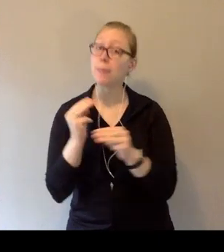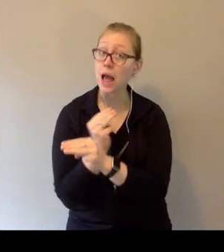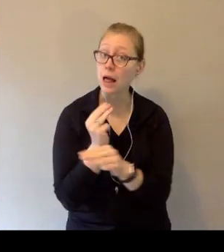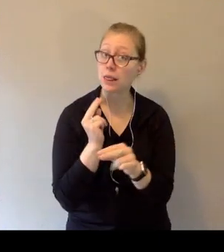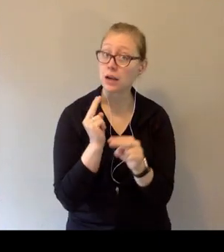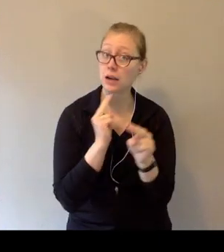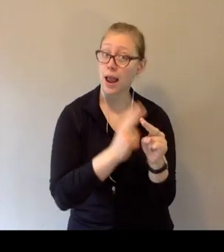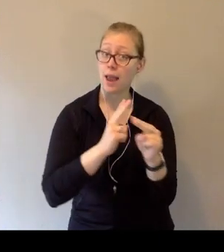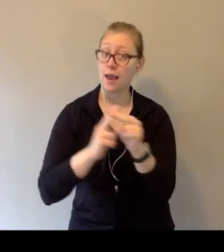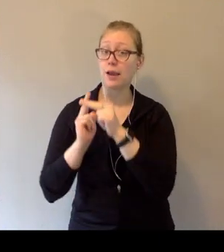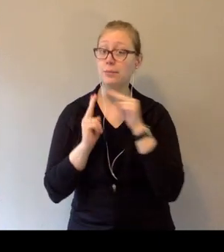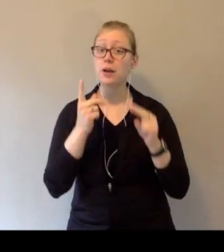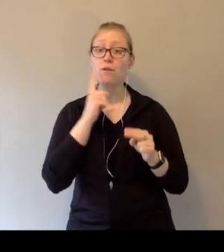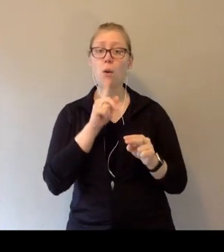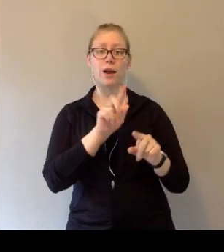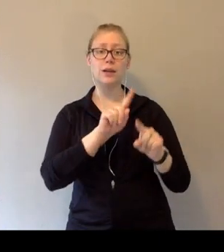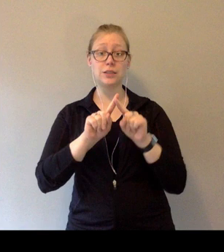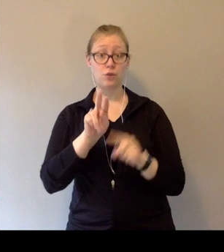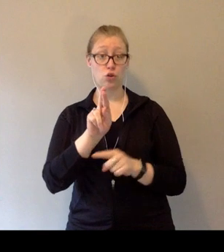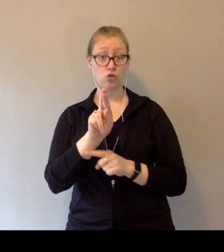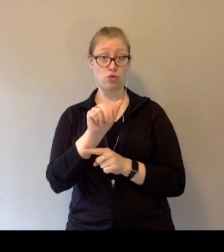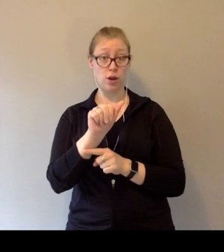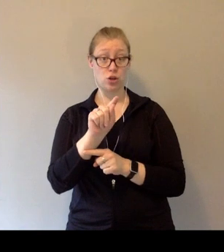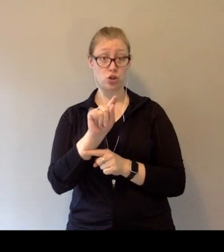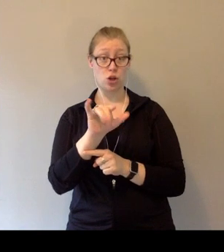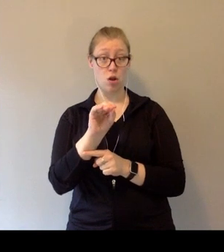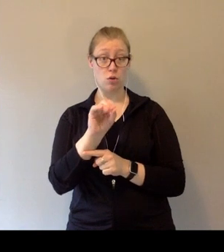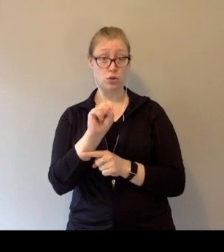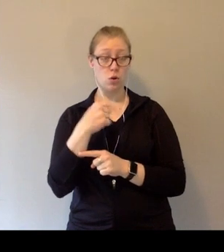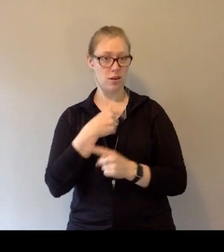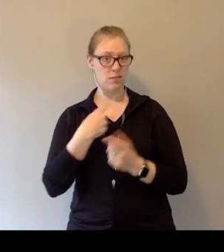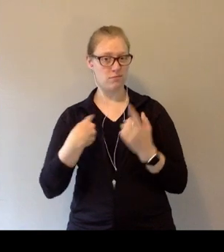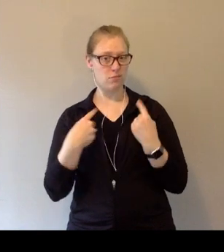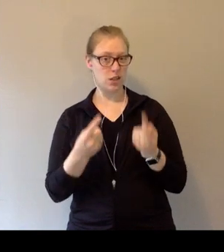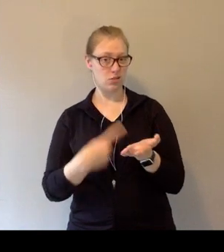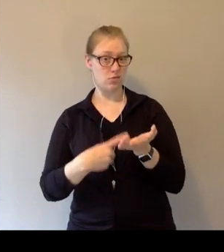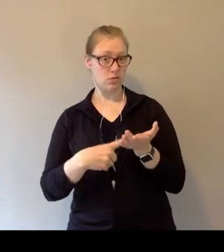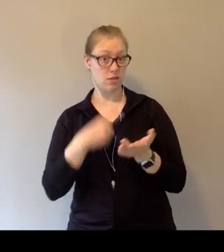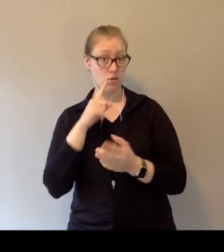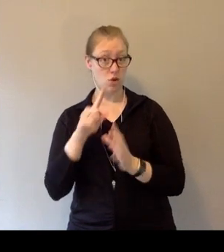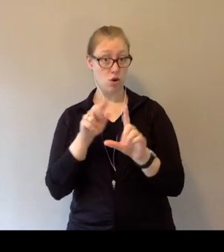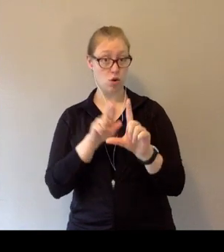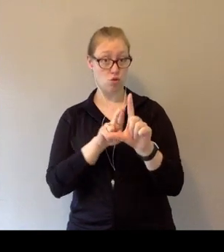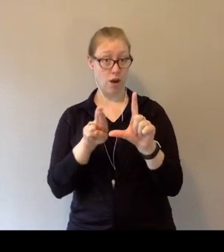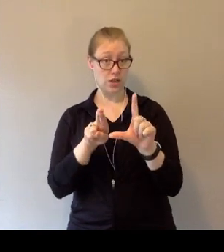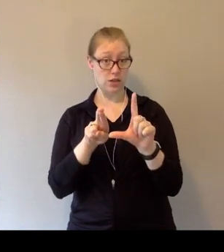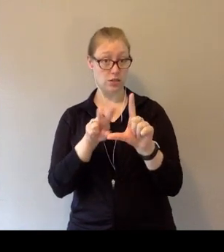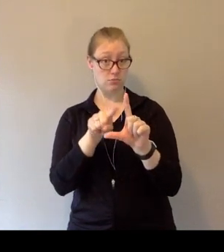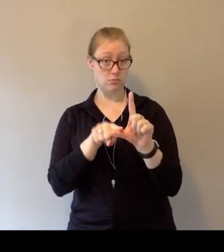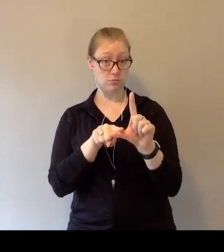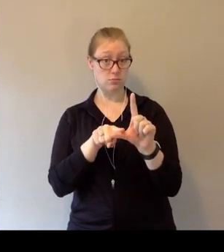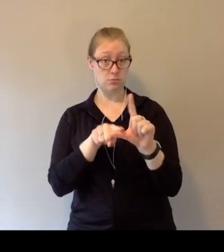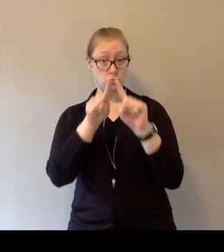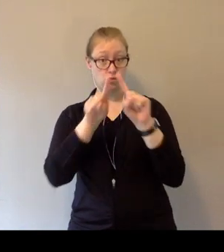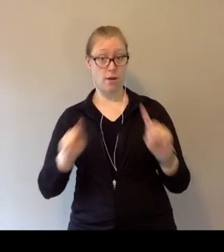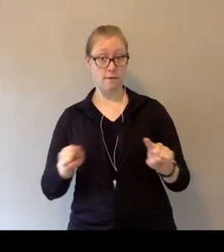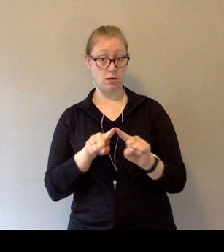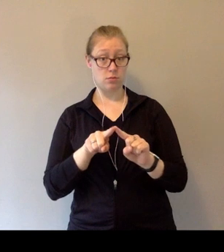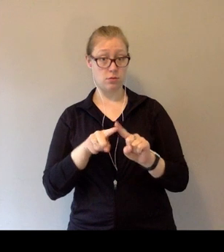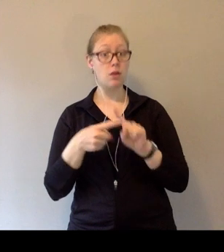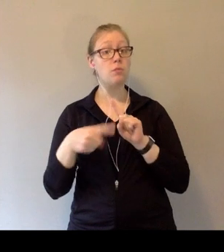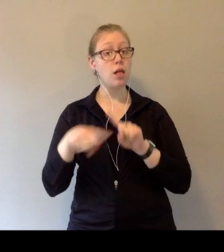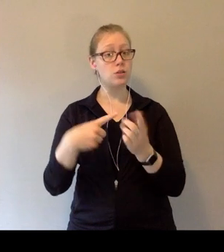to those ratios in right triangles that we were talking about. And we're also going to talk about some different names for